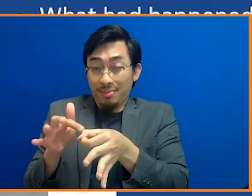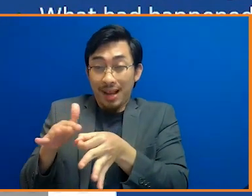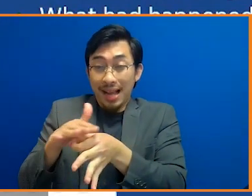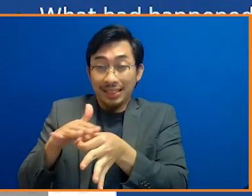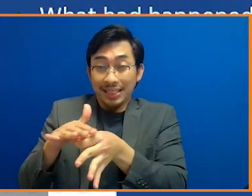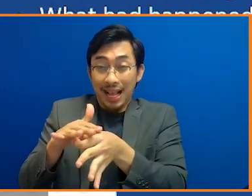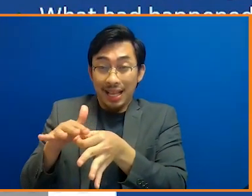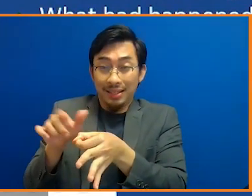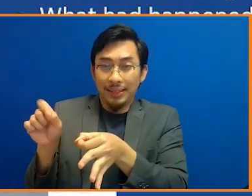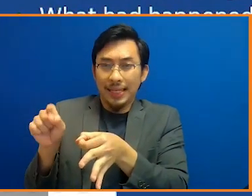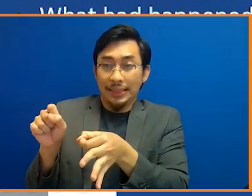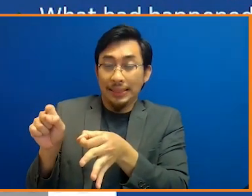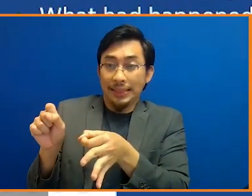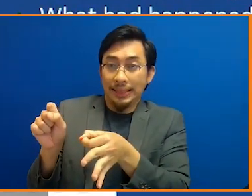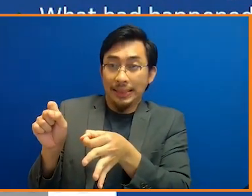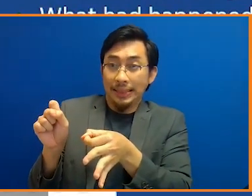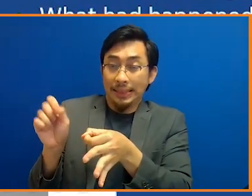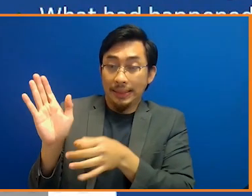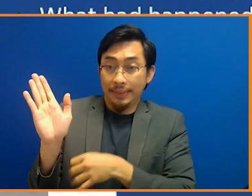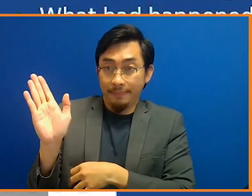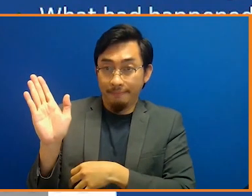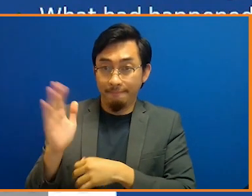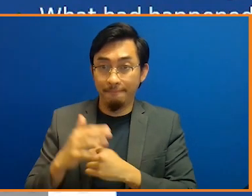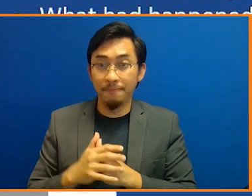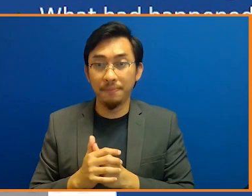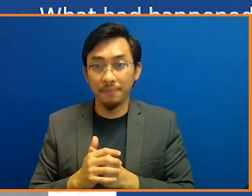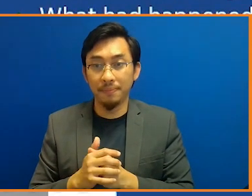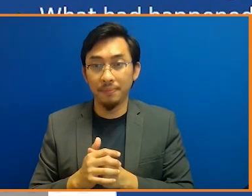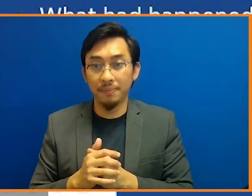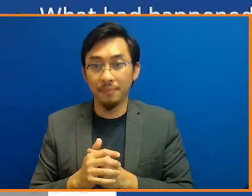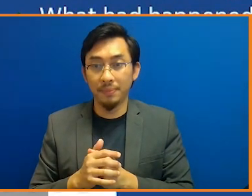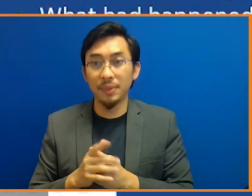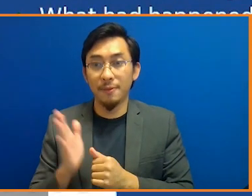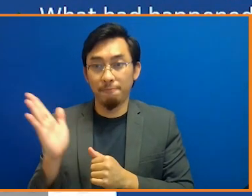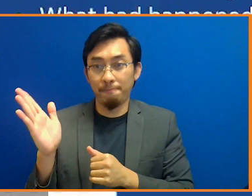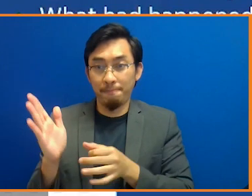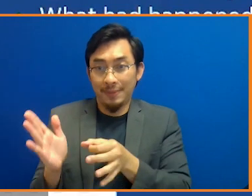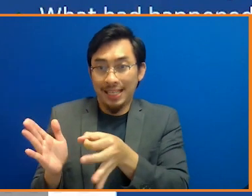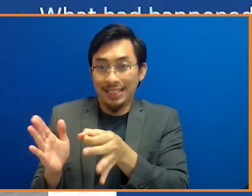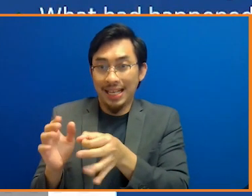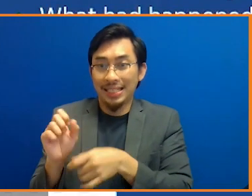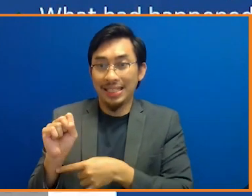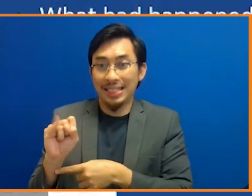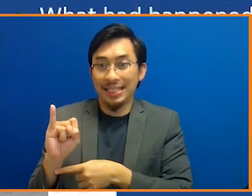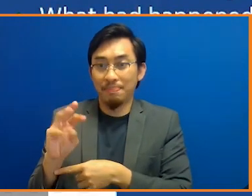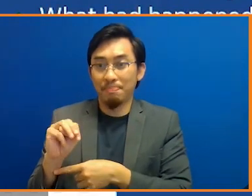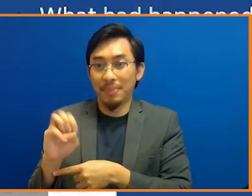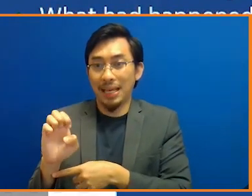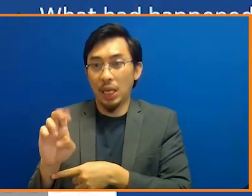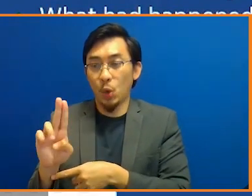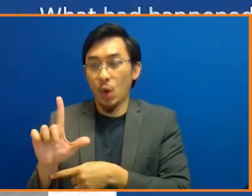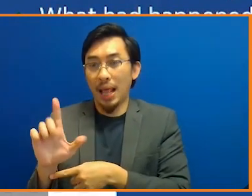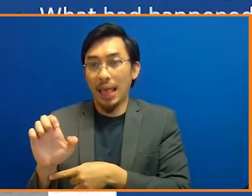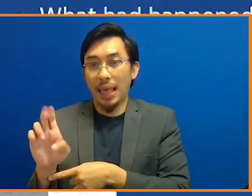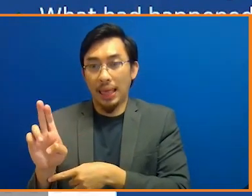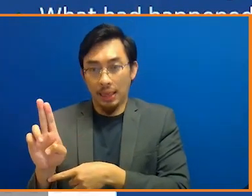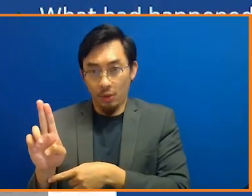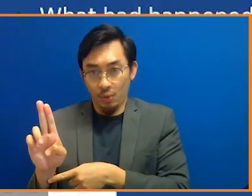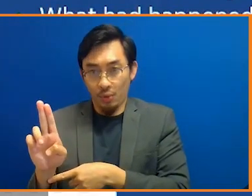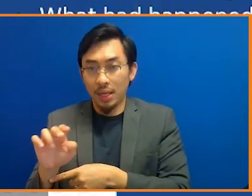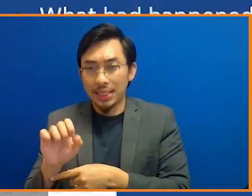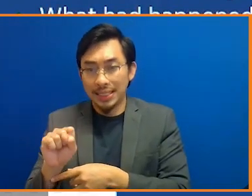over here. Sorry. Yeah. The Here we go. The Simeulue Island.